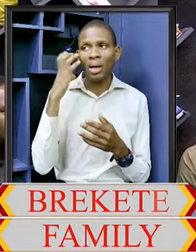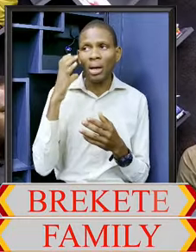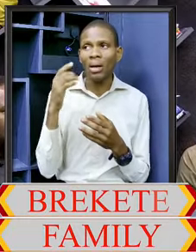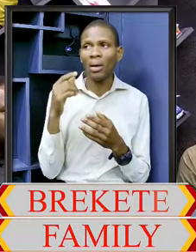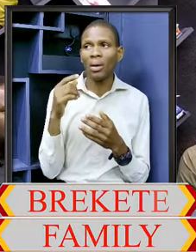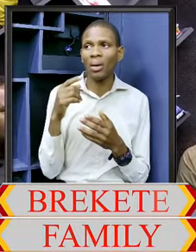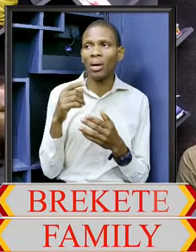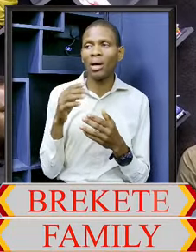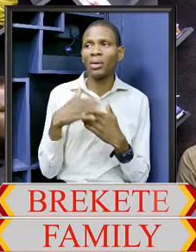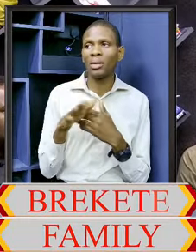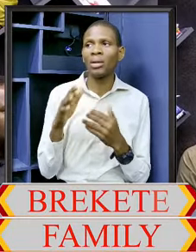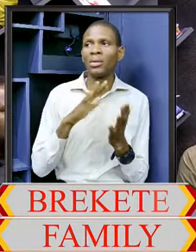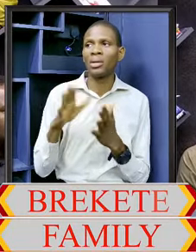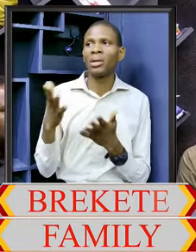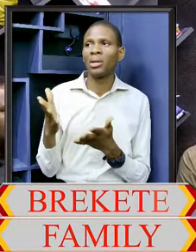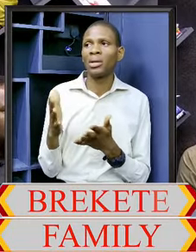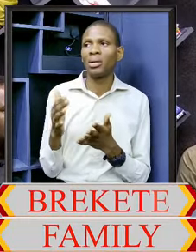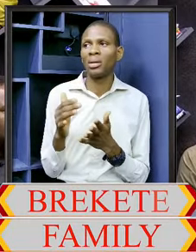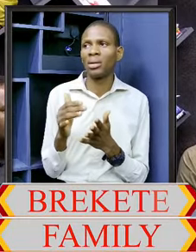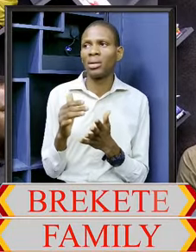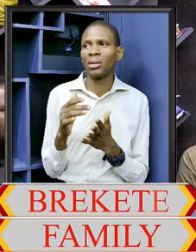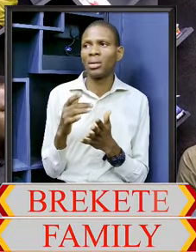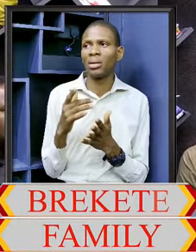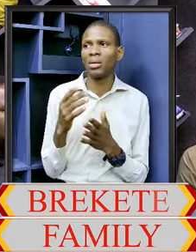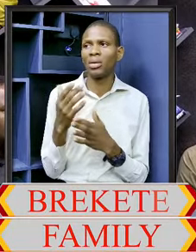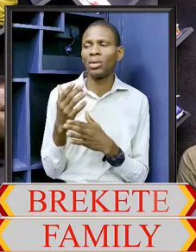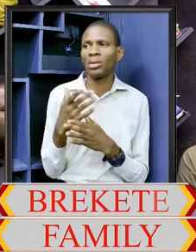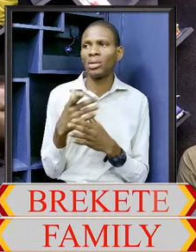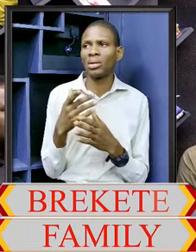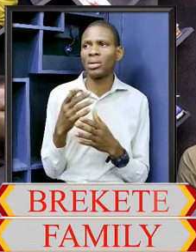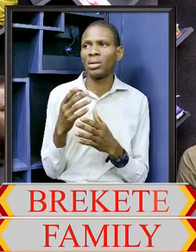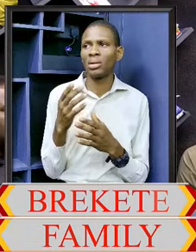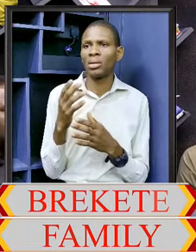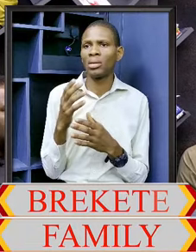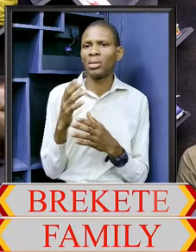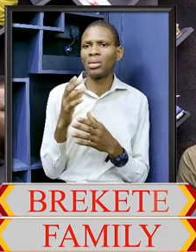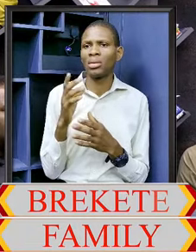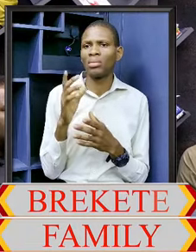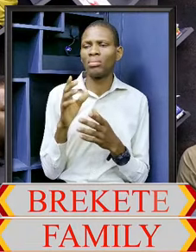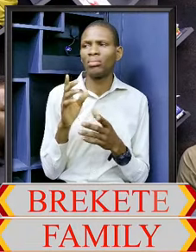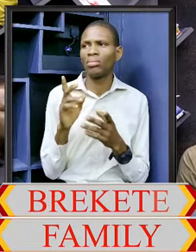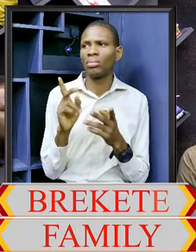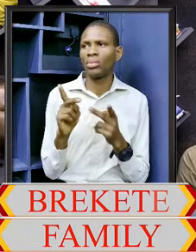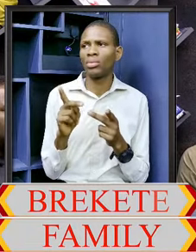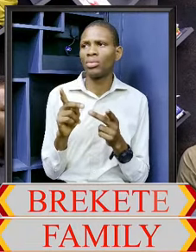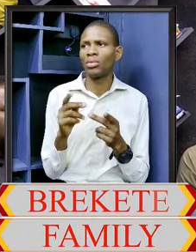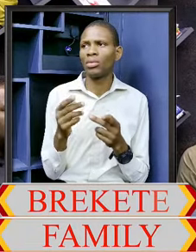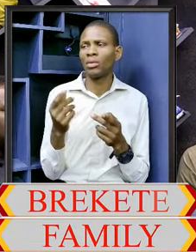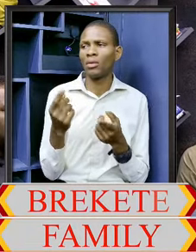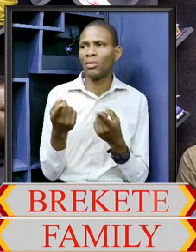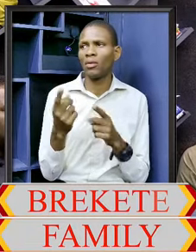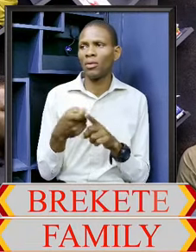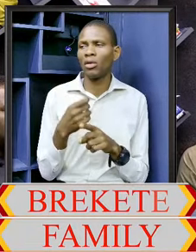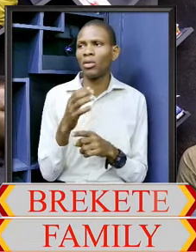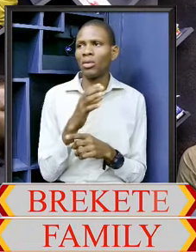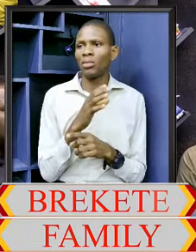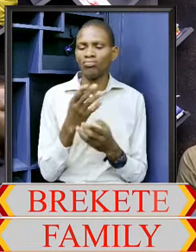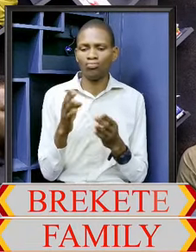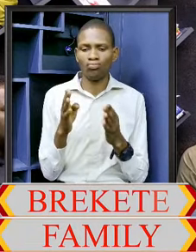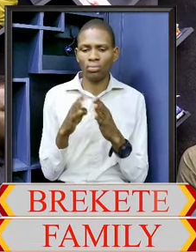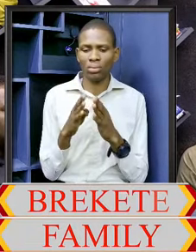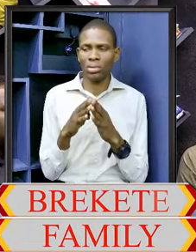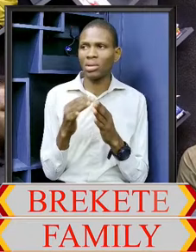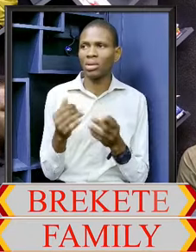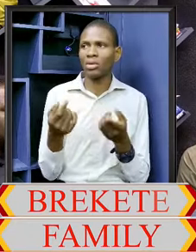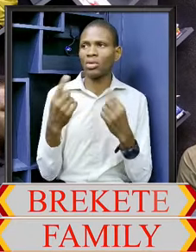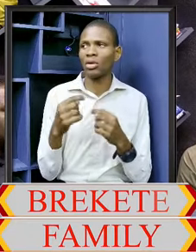that after leaving here, he set a committee for 7 days to conduct election, which is they conduct that election